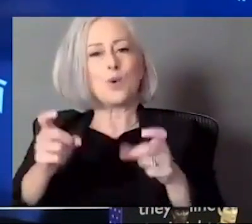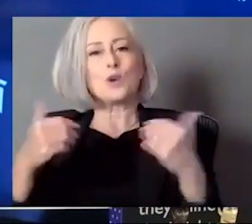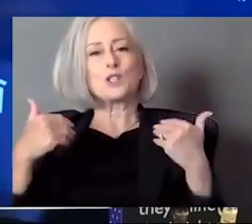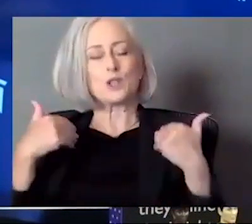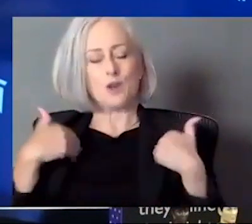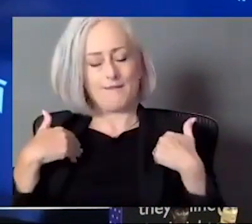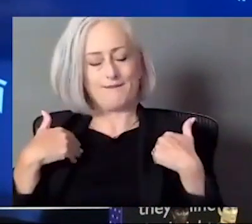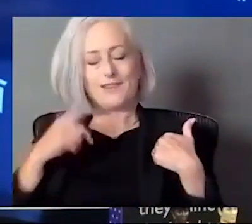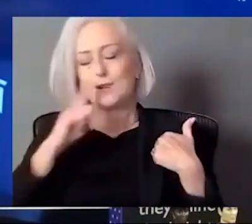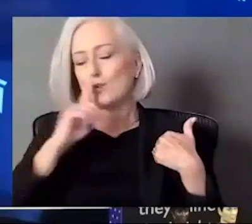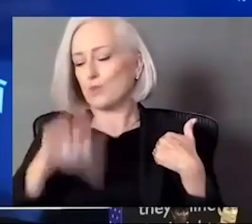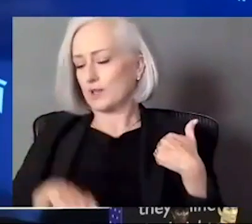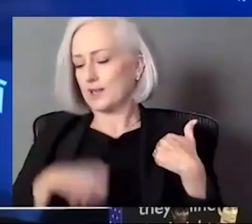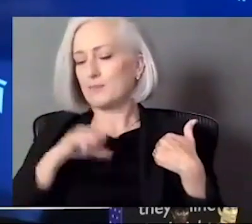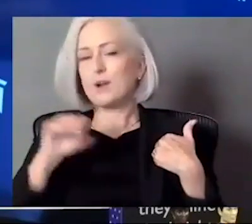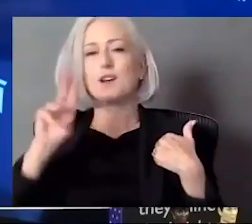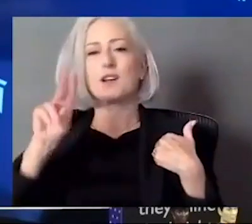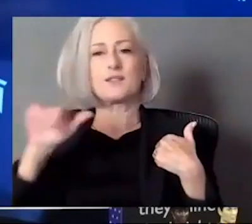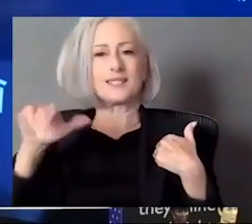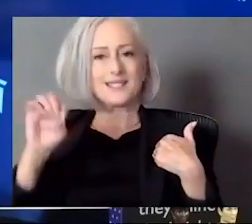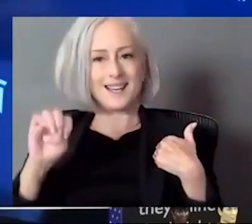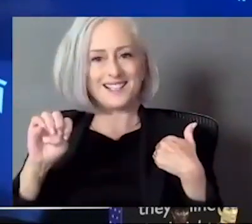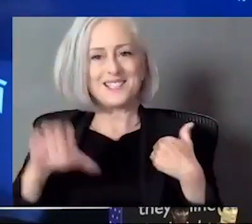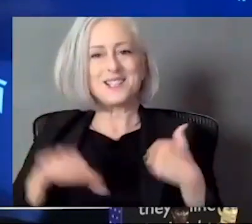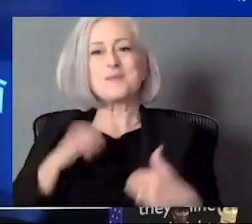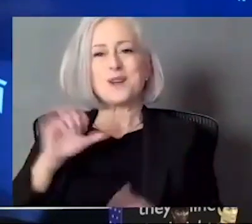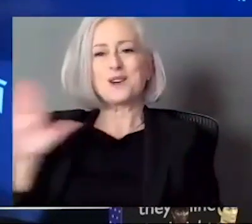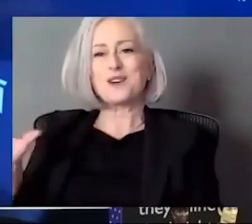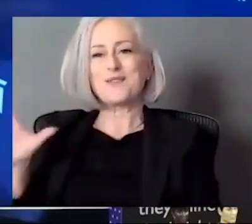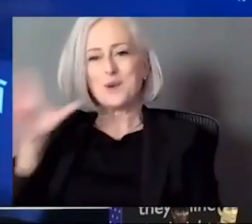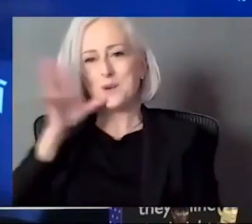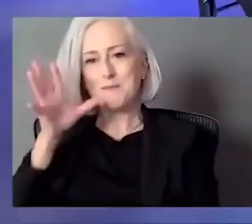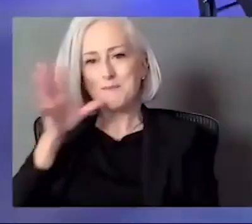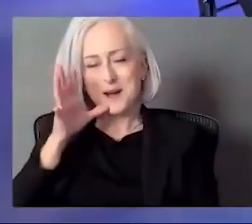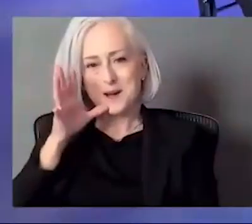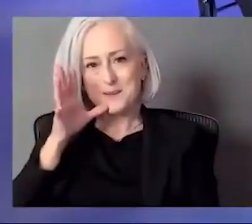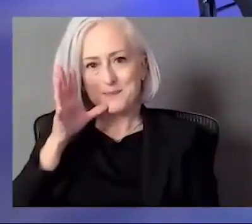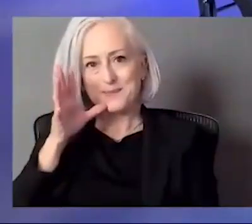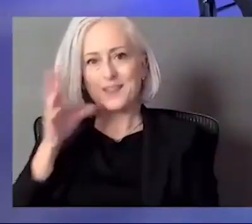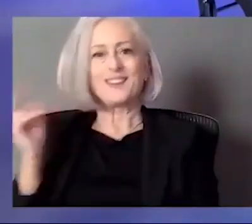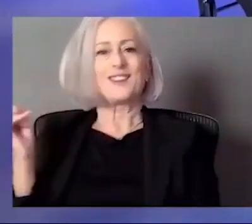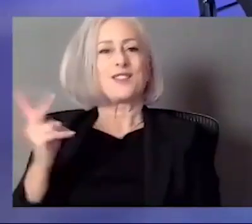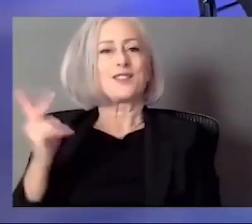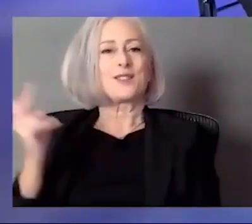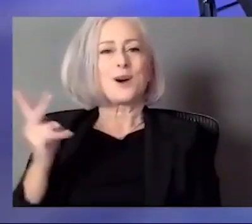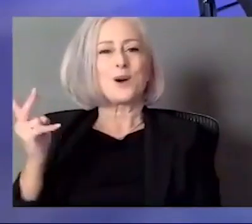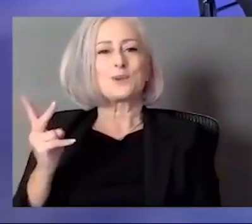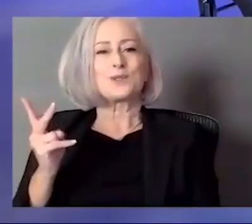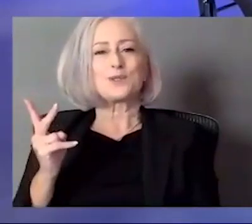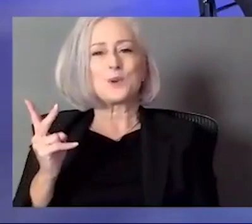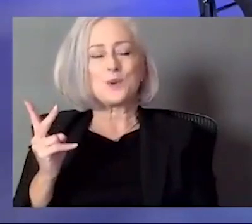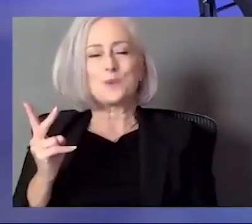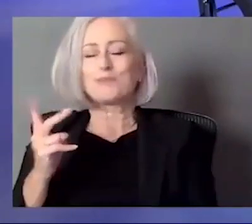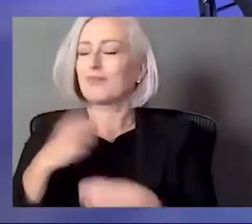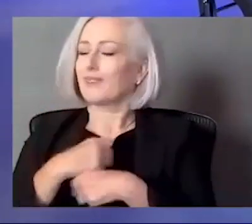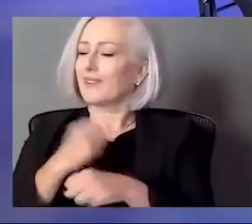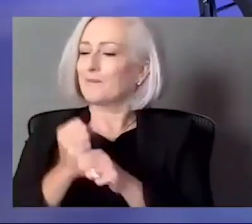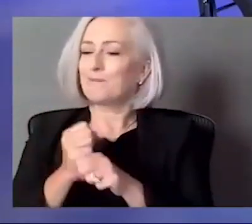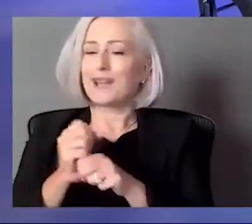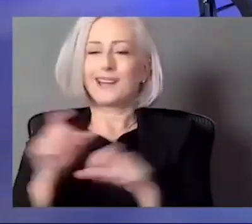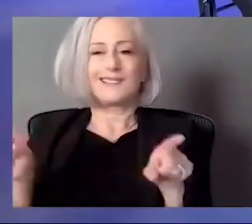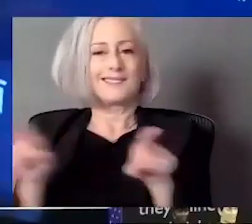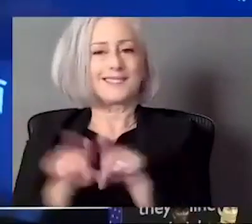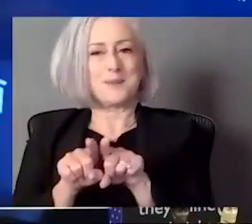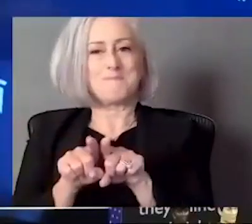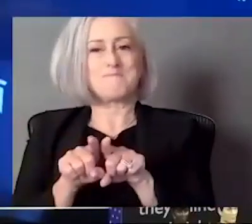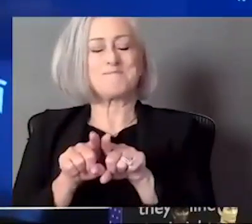and we couldn't be prouder of her mom. That's kind of cool. I got to tell you, these two are cut out of the same darn cloth. We are lucky